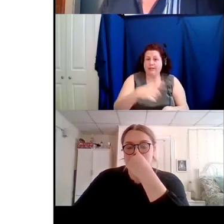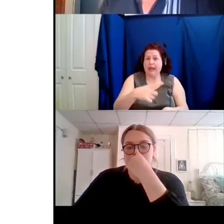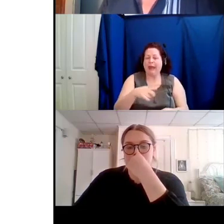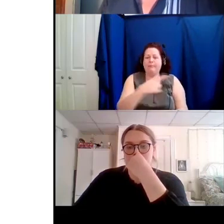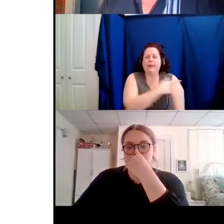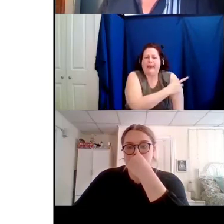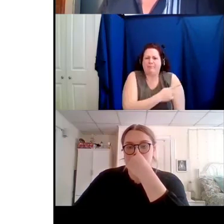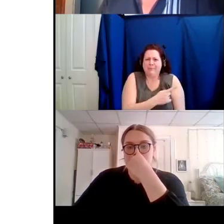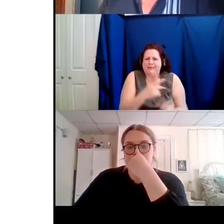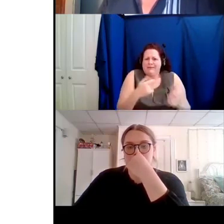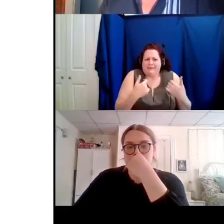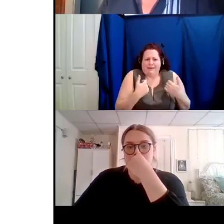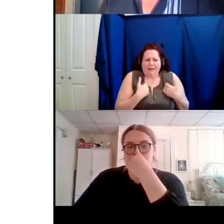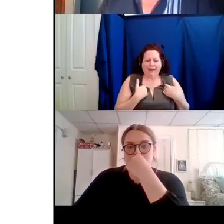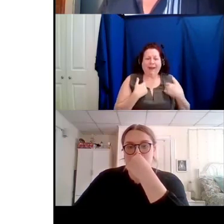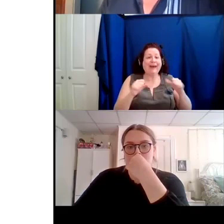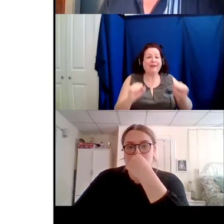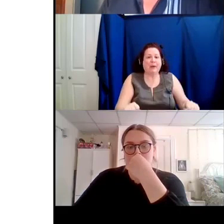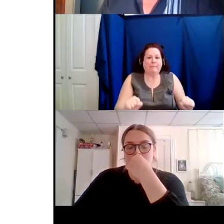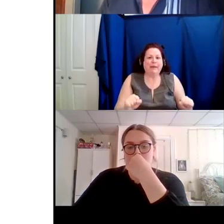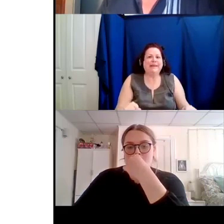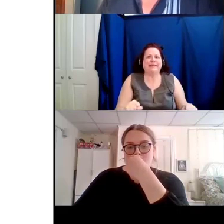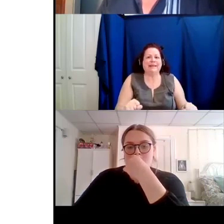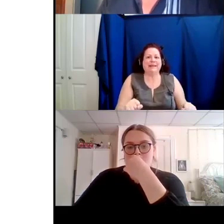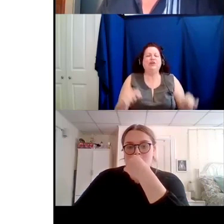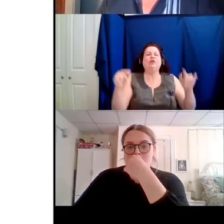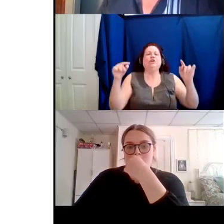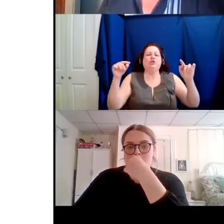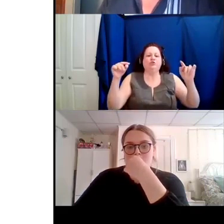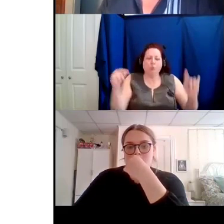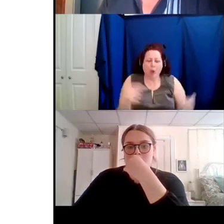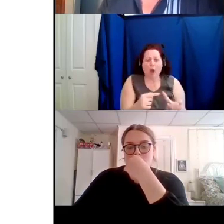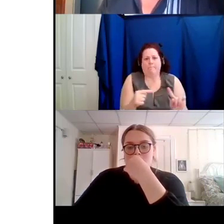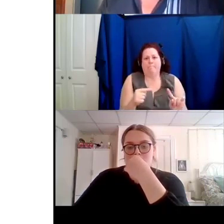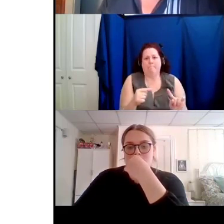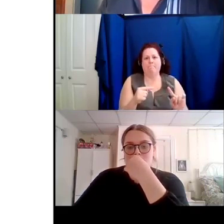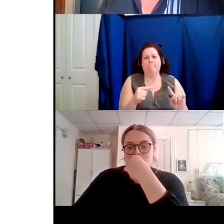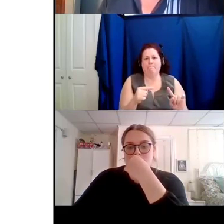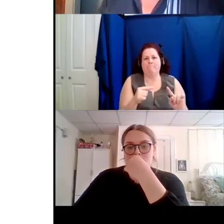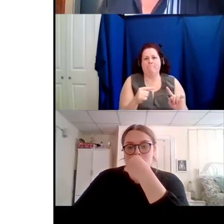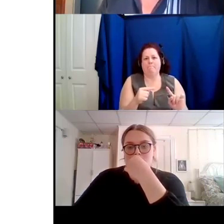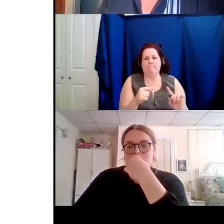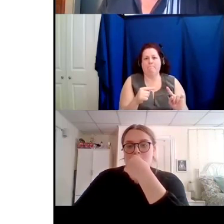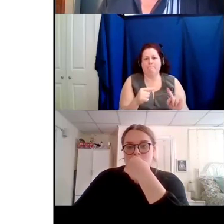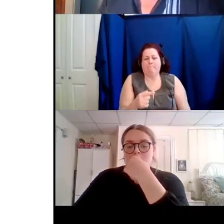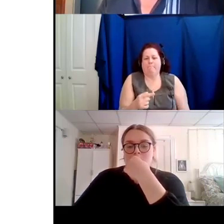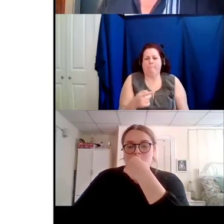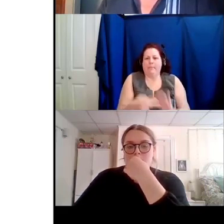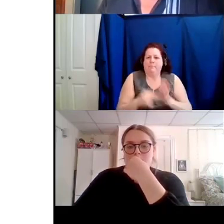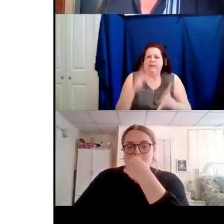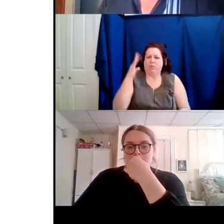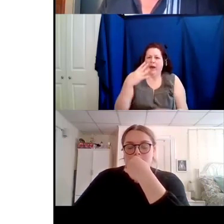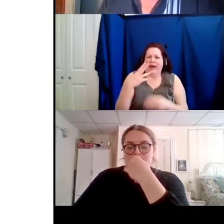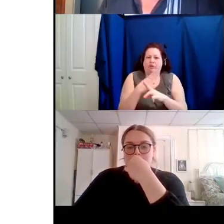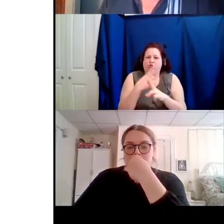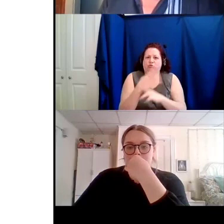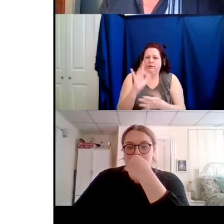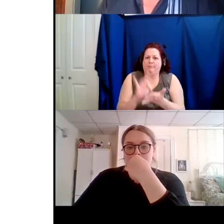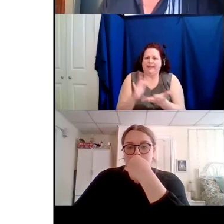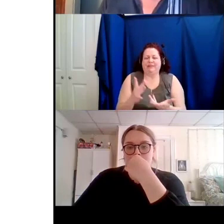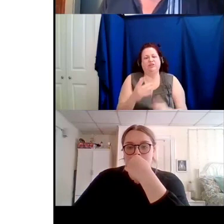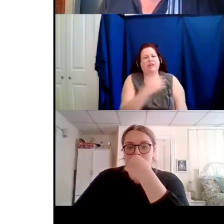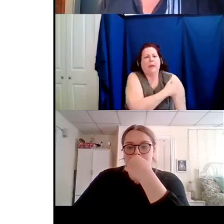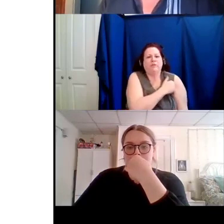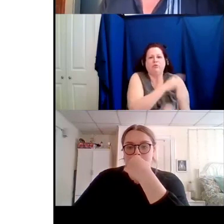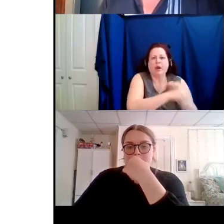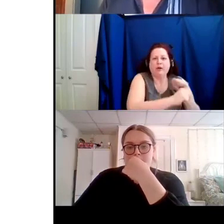to affect the harm necessary to warrant the use of medication. Sorry for taking so much